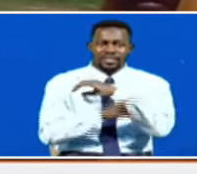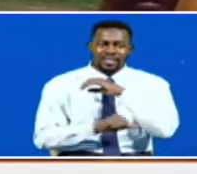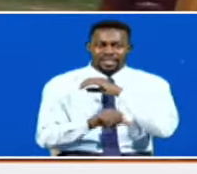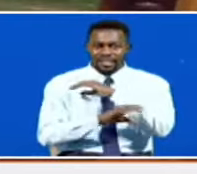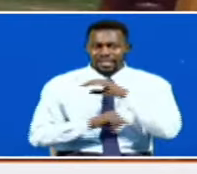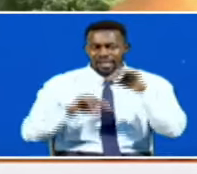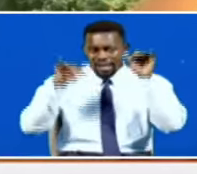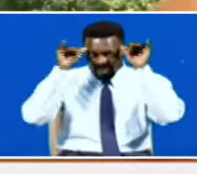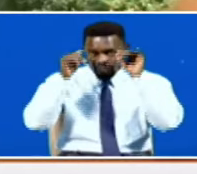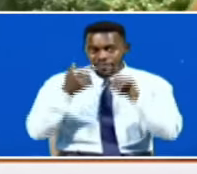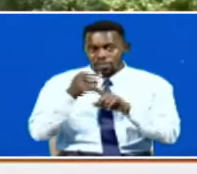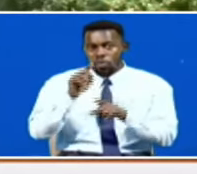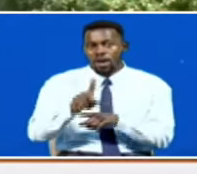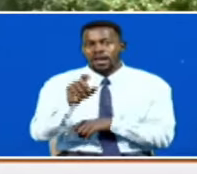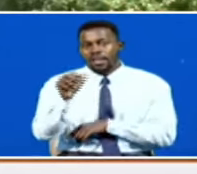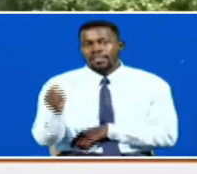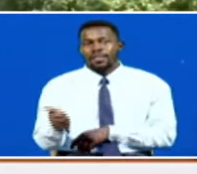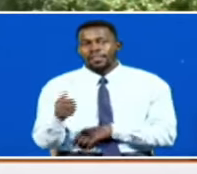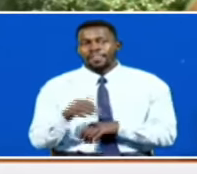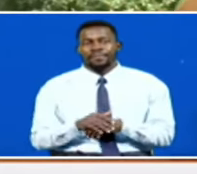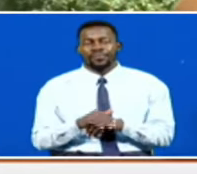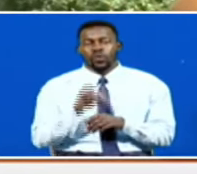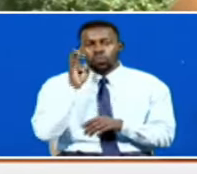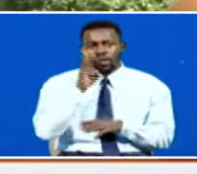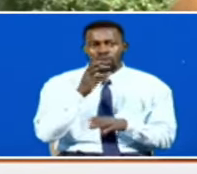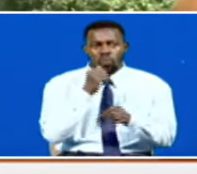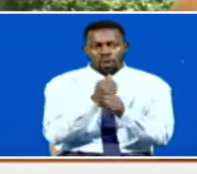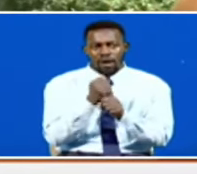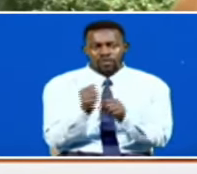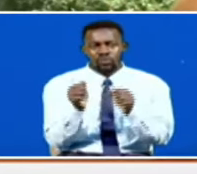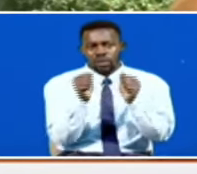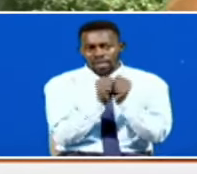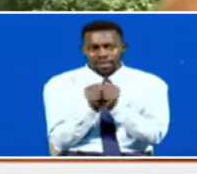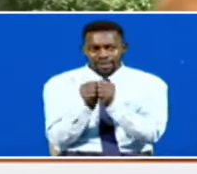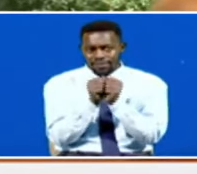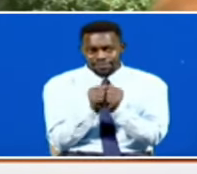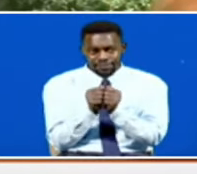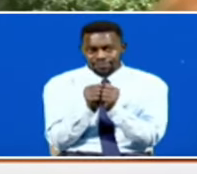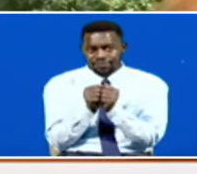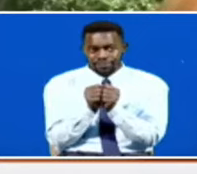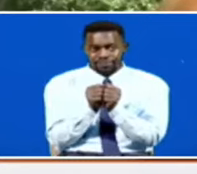from each other. We must work together to bring harmony